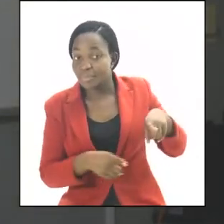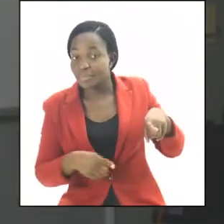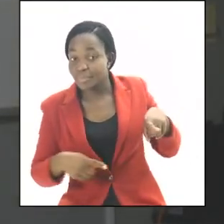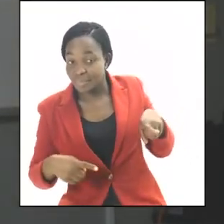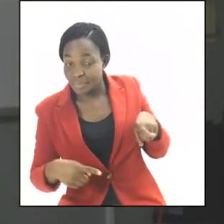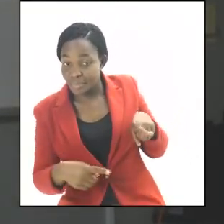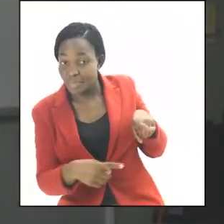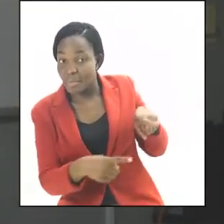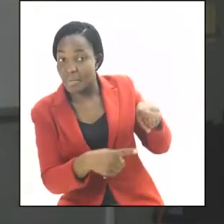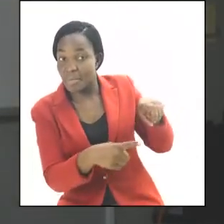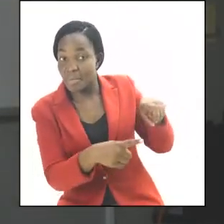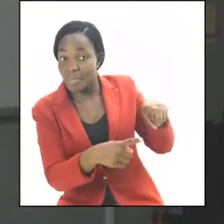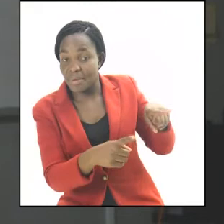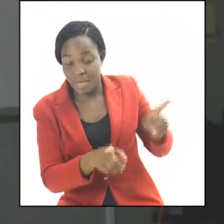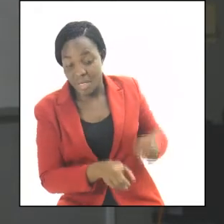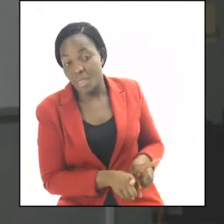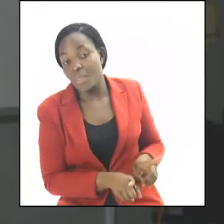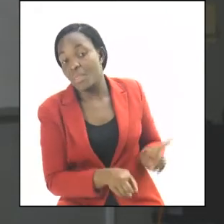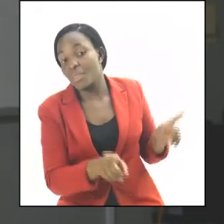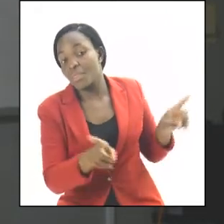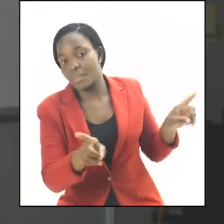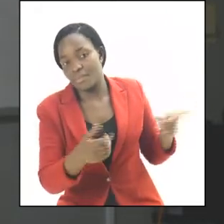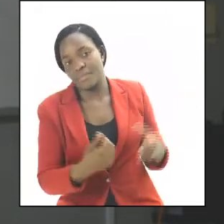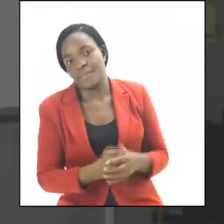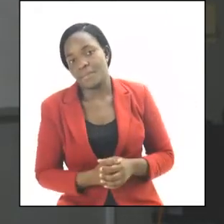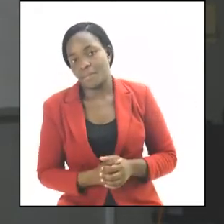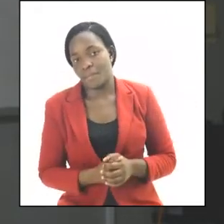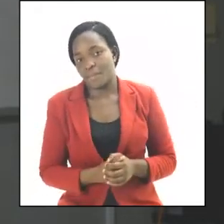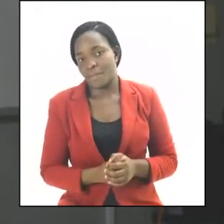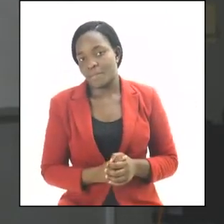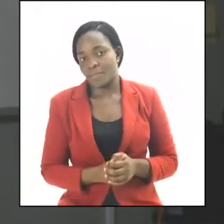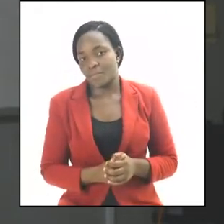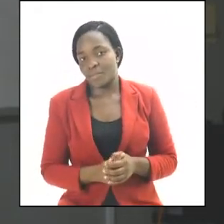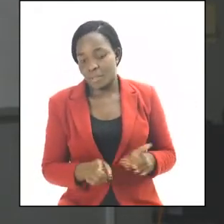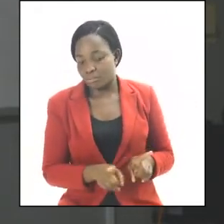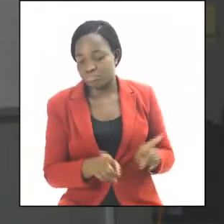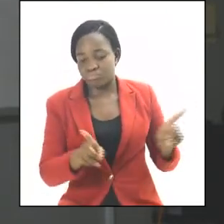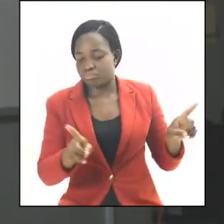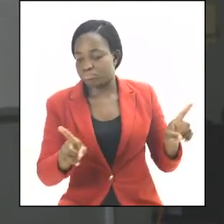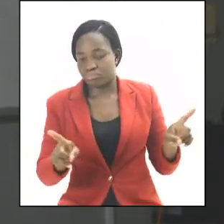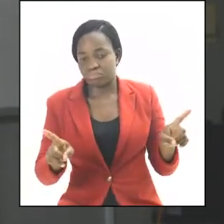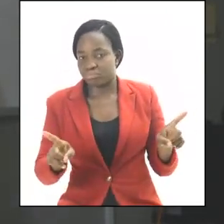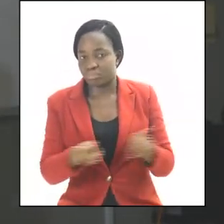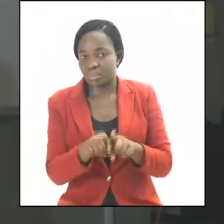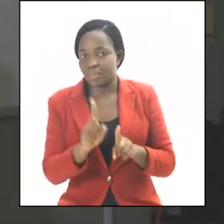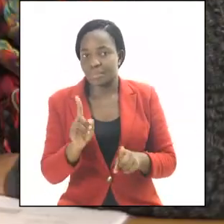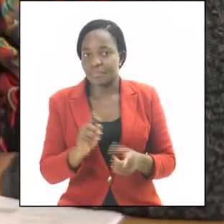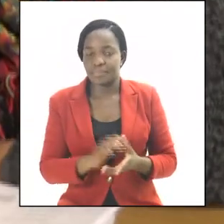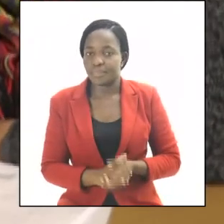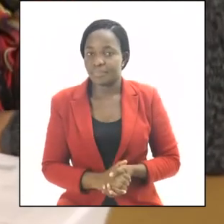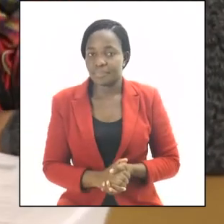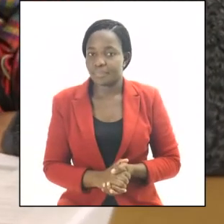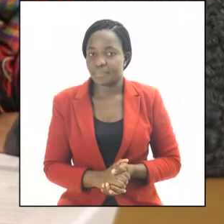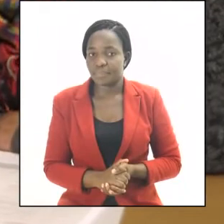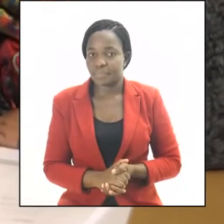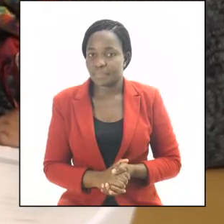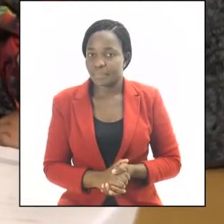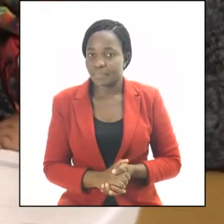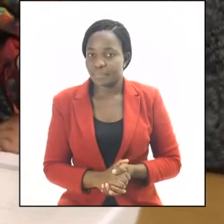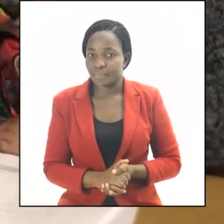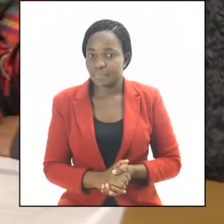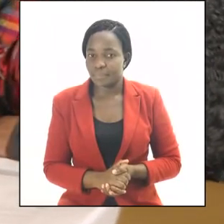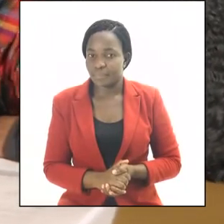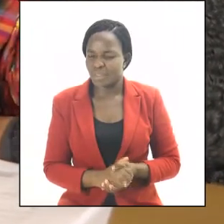two sides become wider as they go up. They are not parallel to one another. So this shape